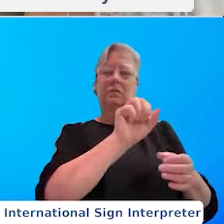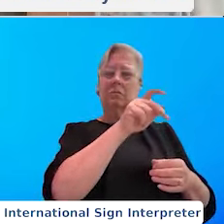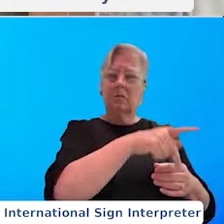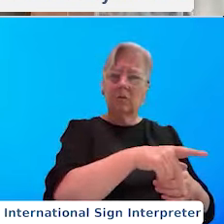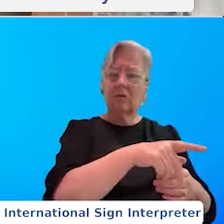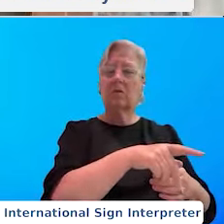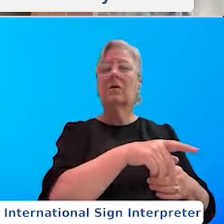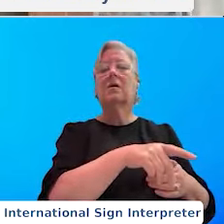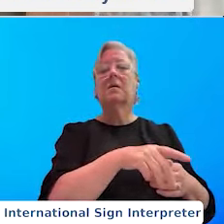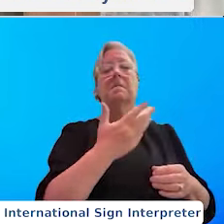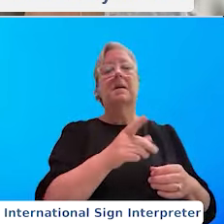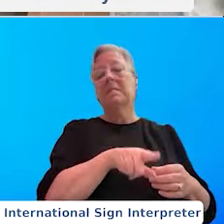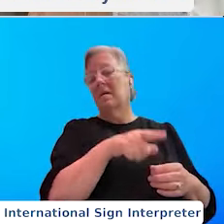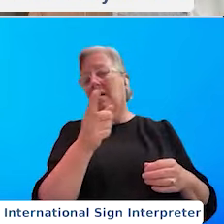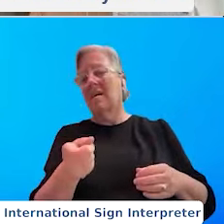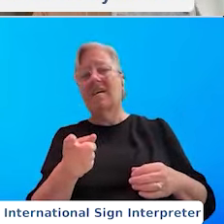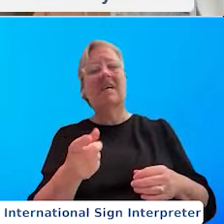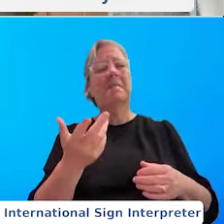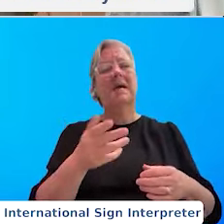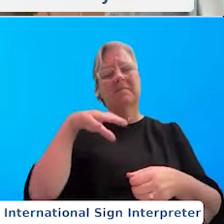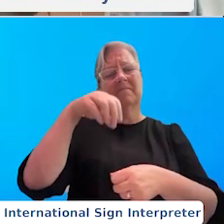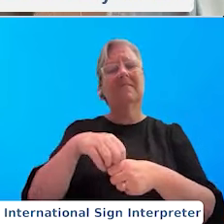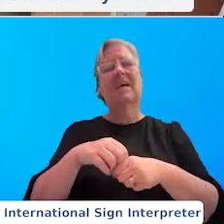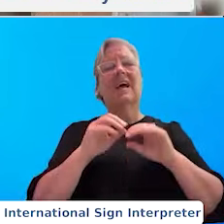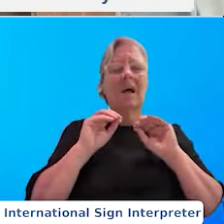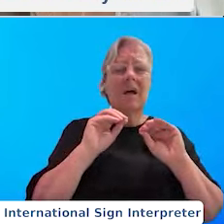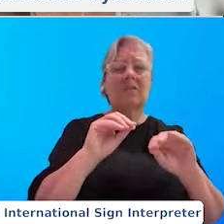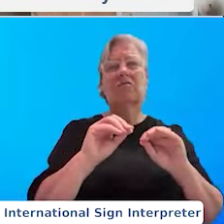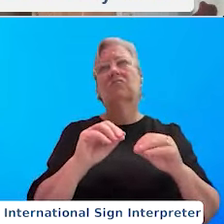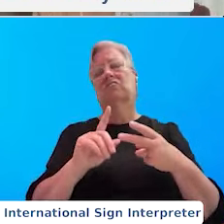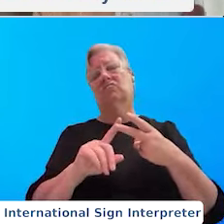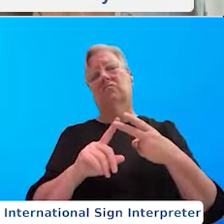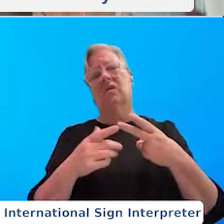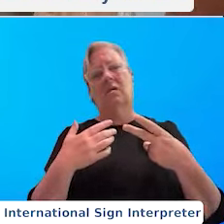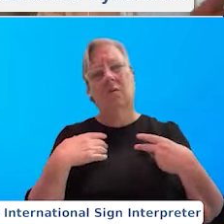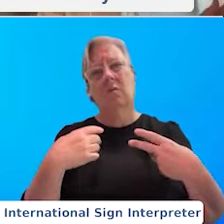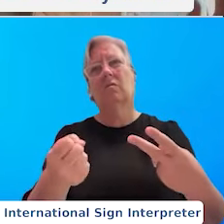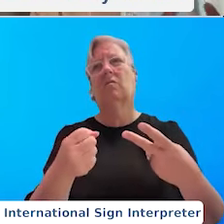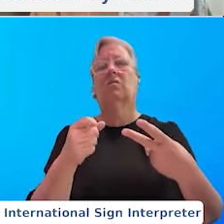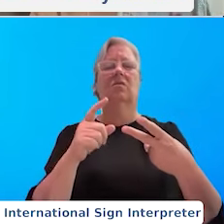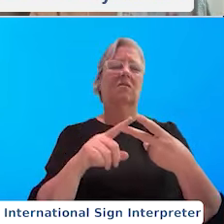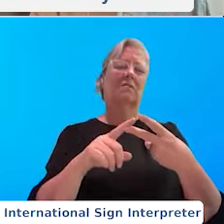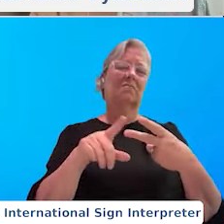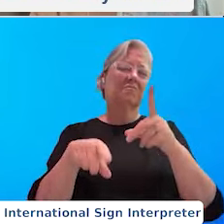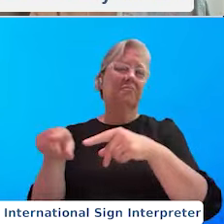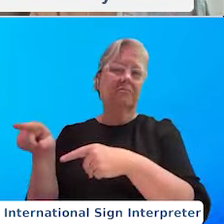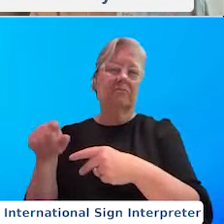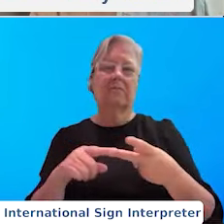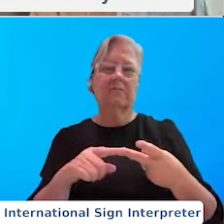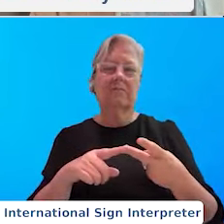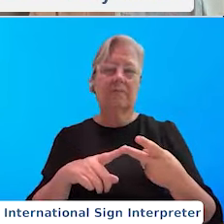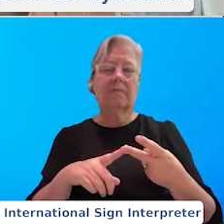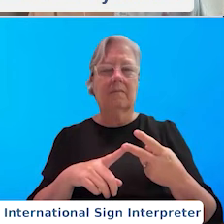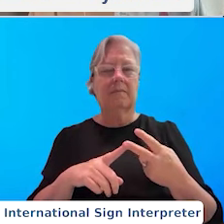really wanted to highlight is in those previous slides, we've focused more on that sector level expenditure, particularly